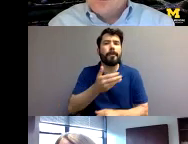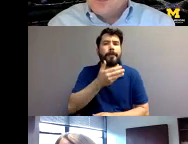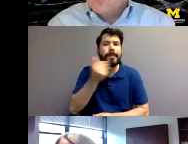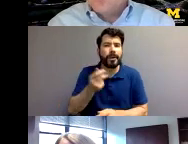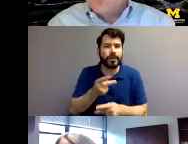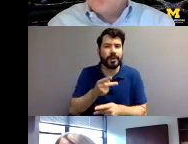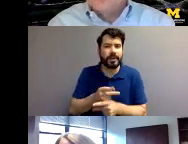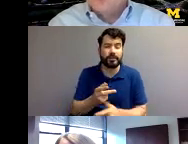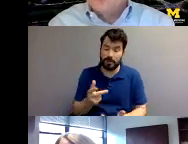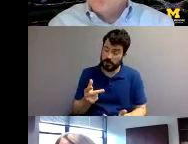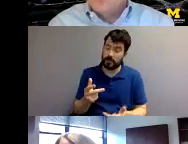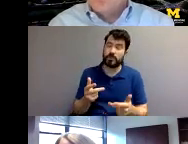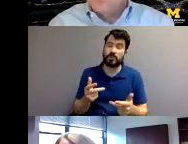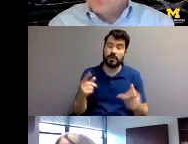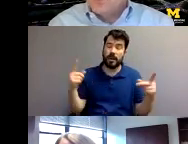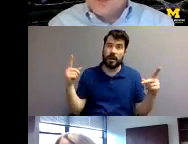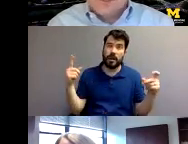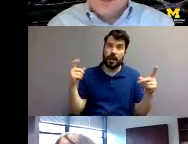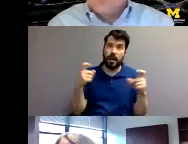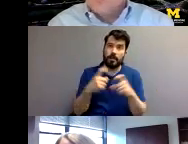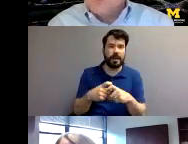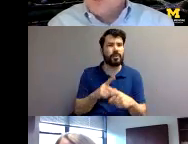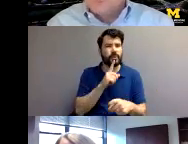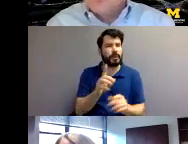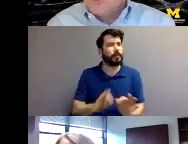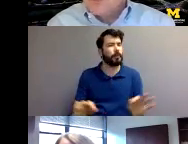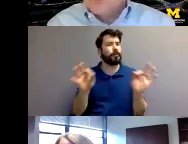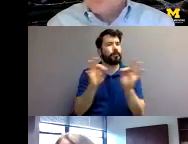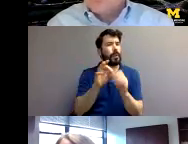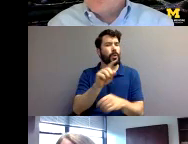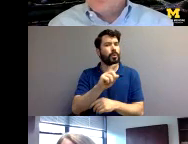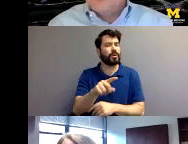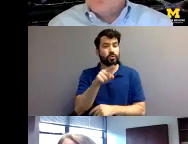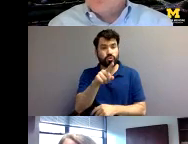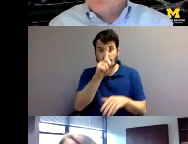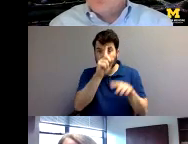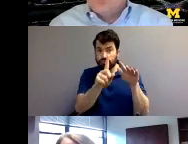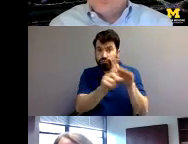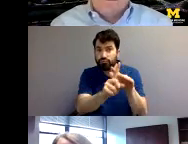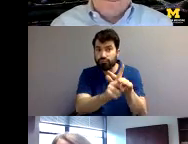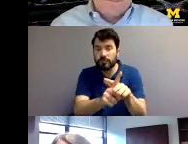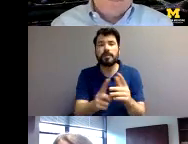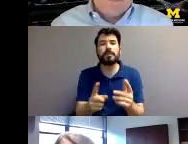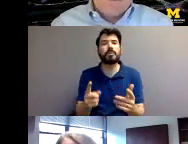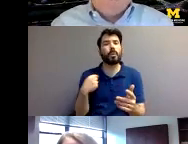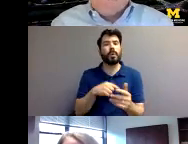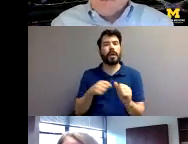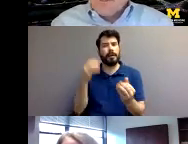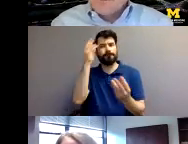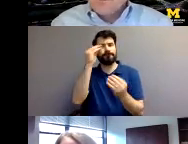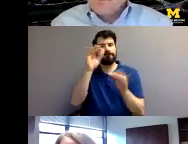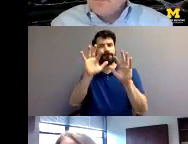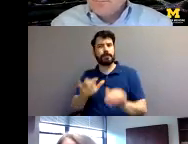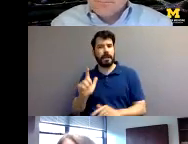a complicated and a huge and a really important question, but if you have a few initial thoughts, maybe we can follow up with more. So